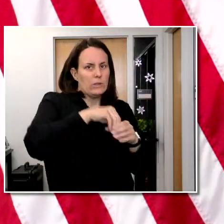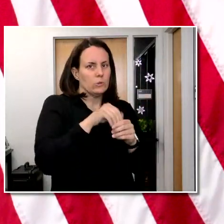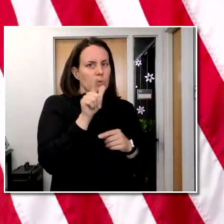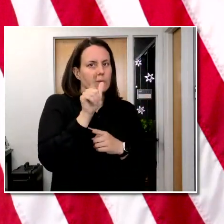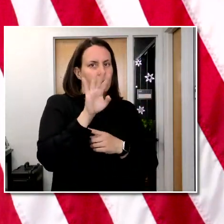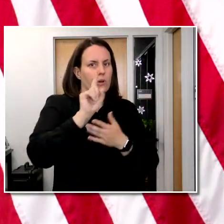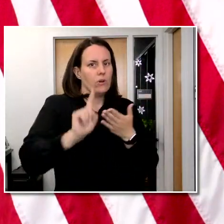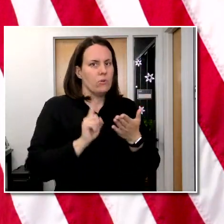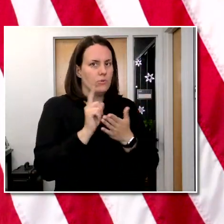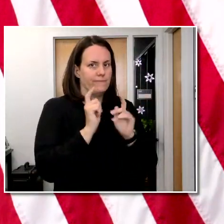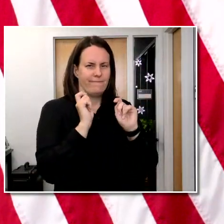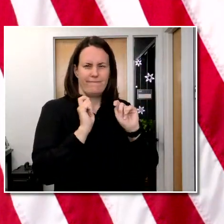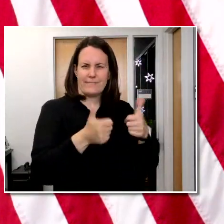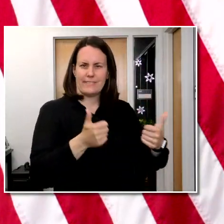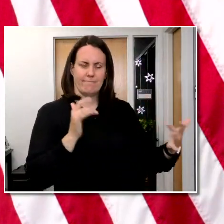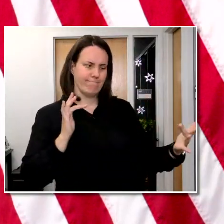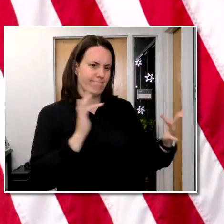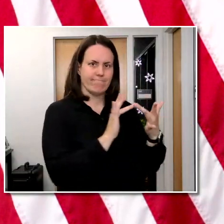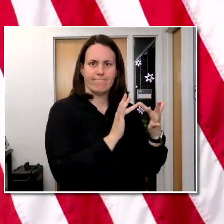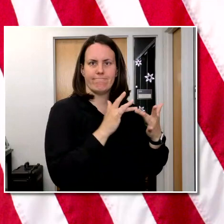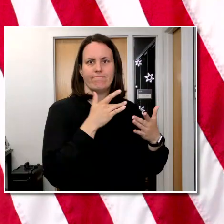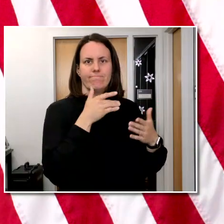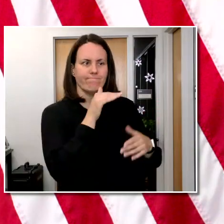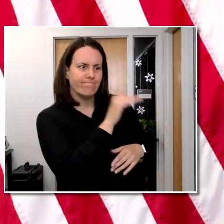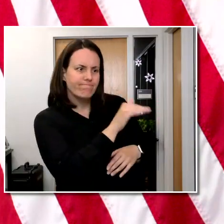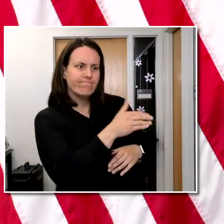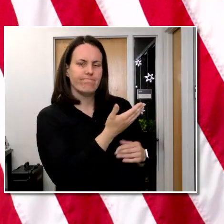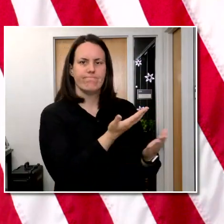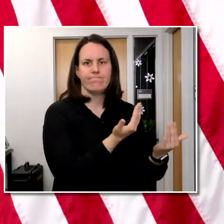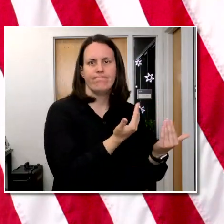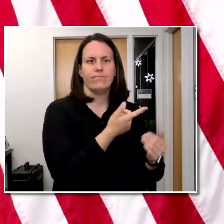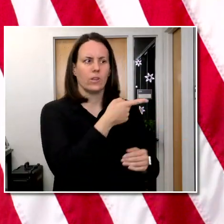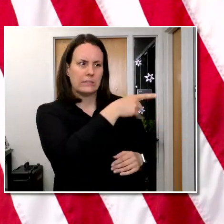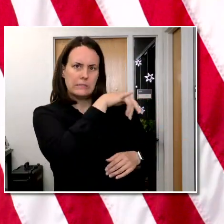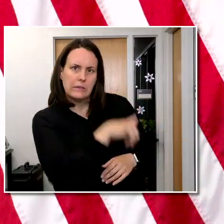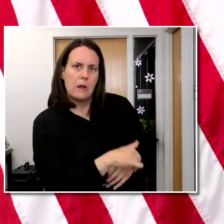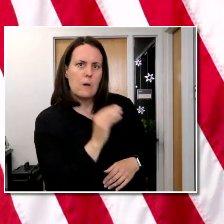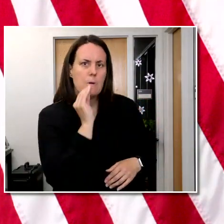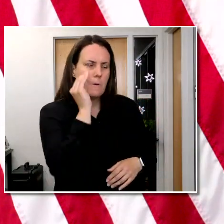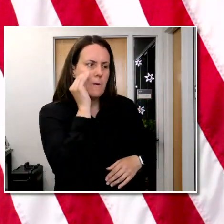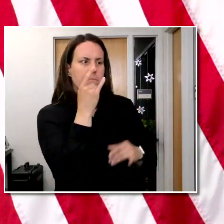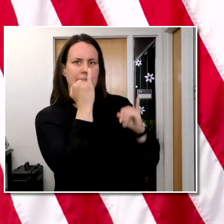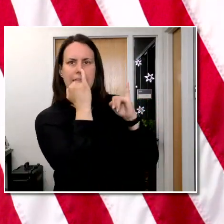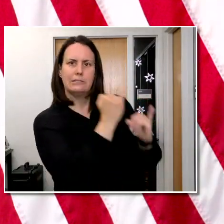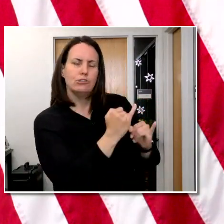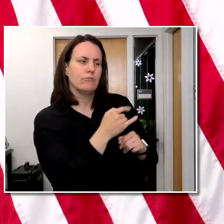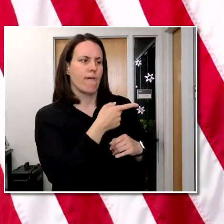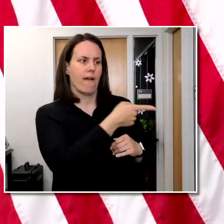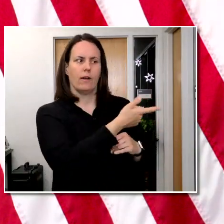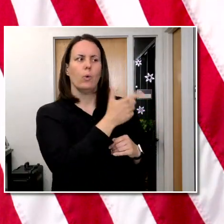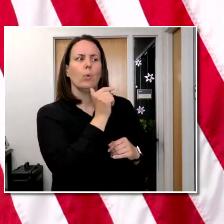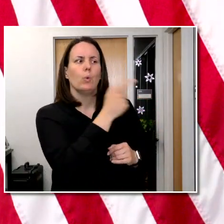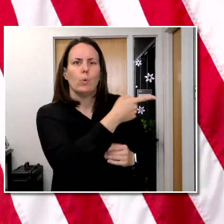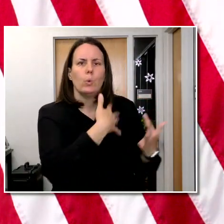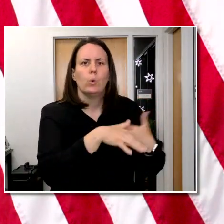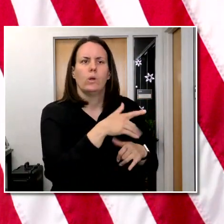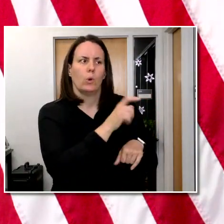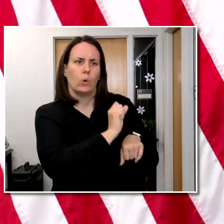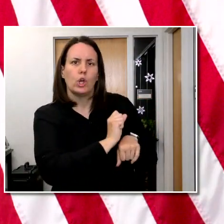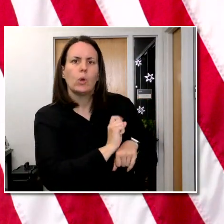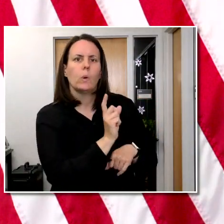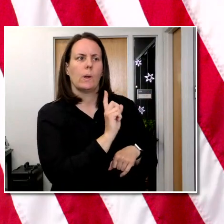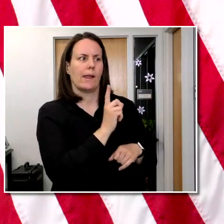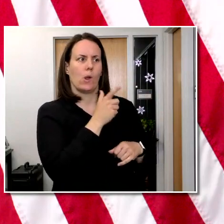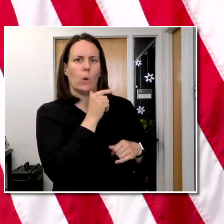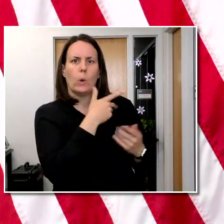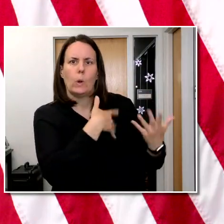potential testing. Testing, tracing, and tracking the spread of COVID-19 are our way out of this pandemic,